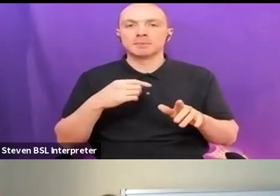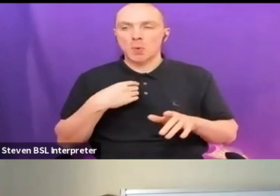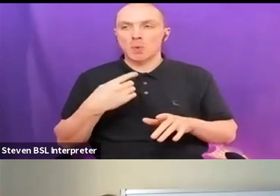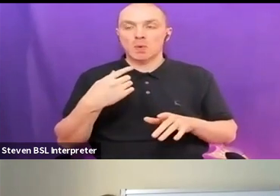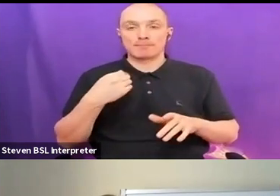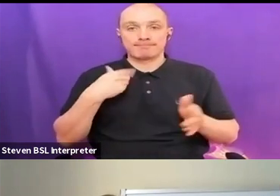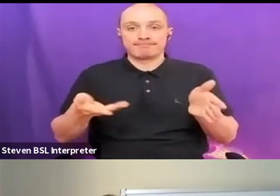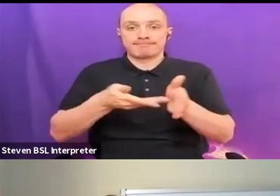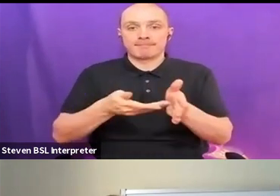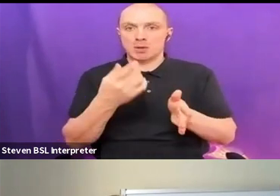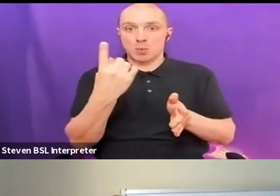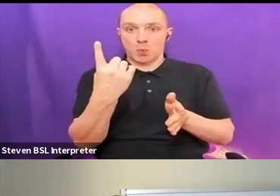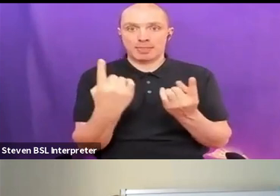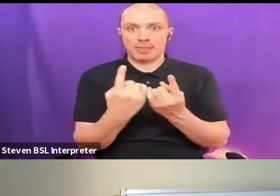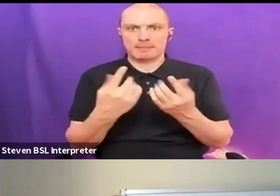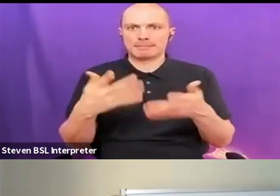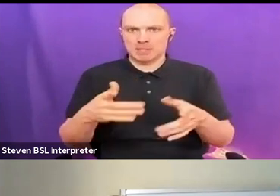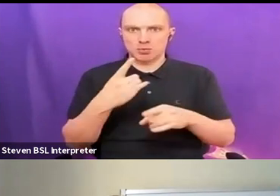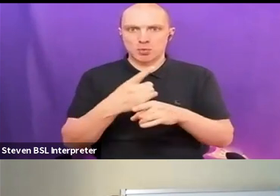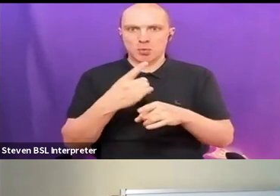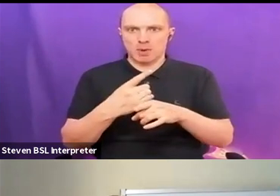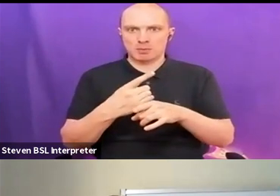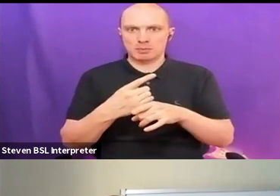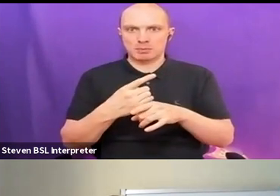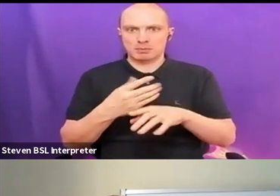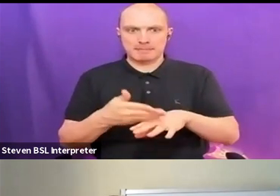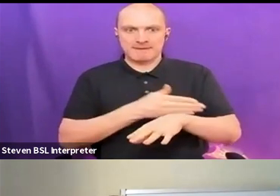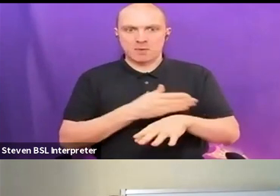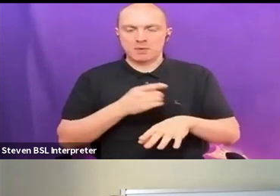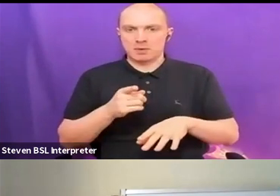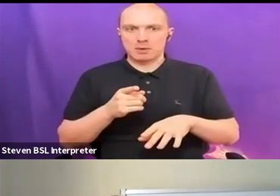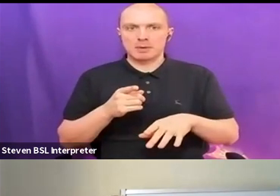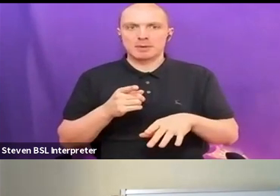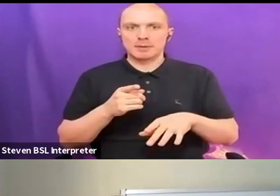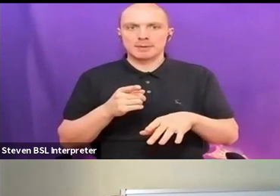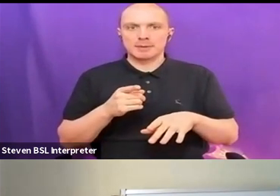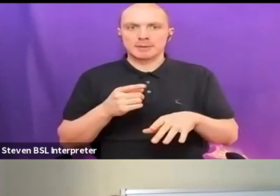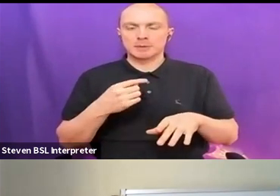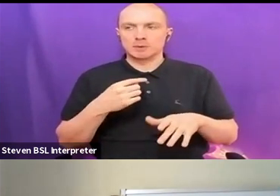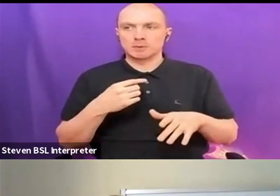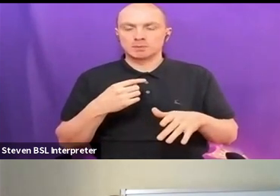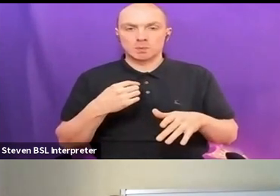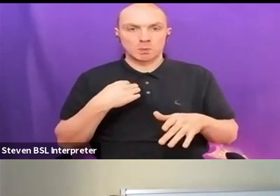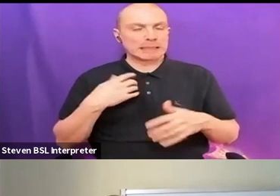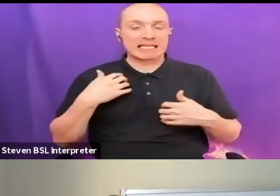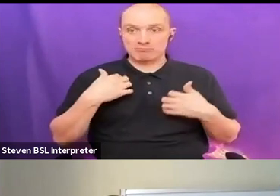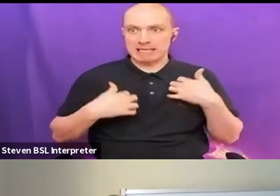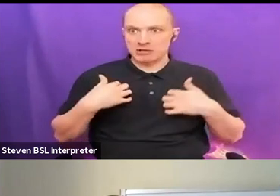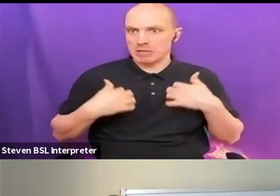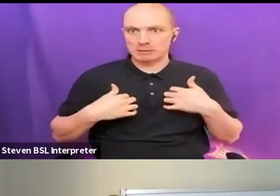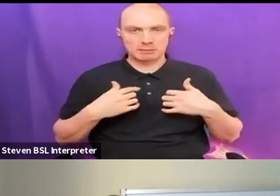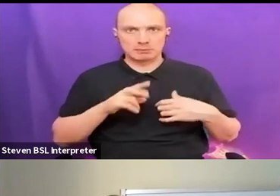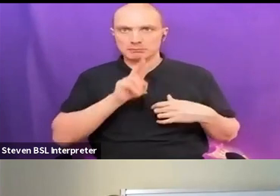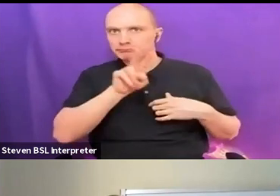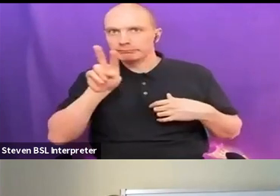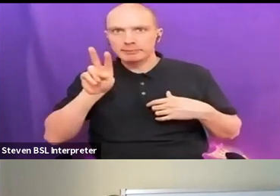obviously, early doors. There's a couple of things that have been pointed out to us with the concept of neighbourhoods, and we're all ears really. So some people